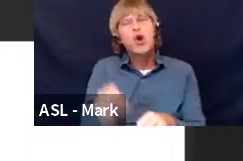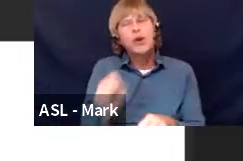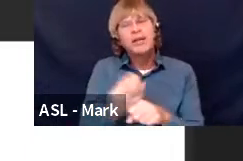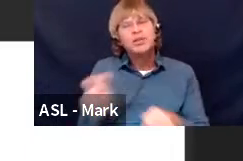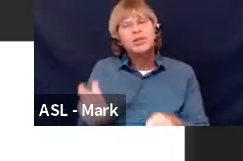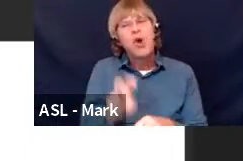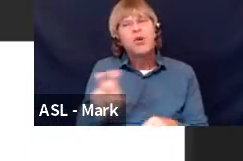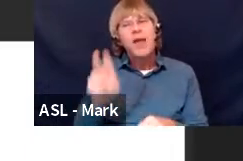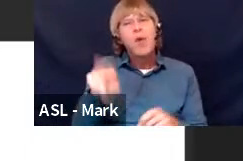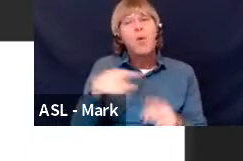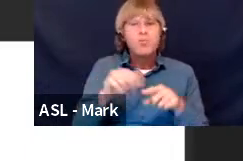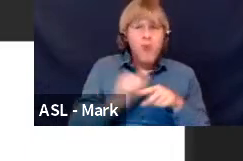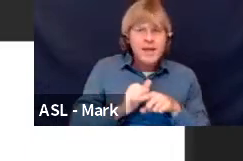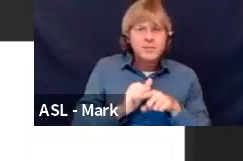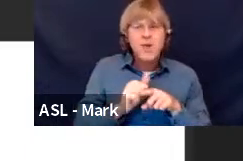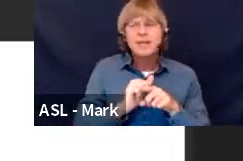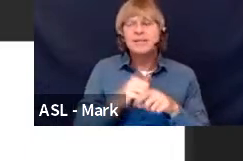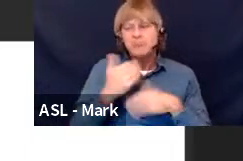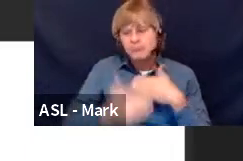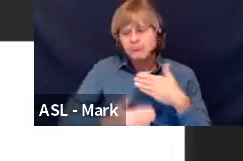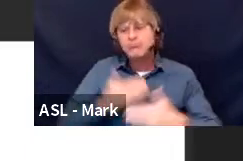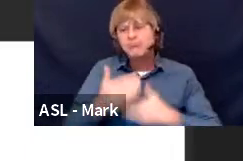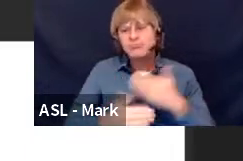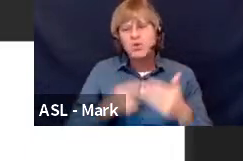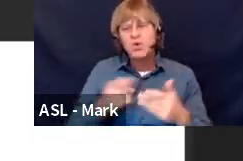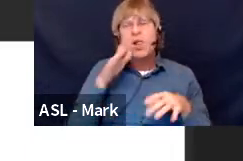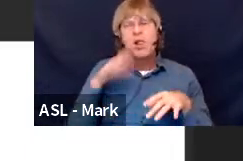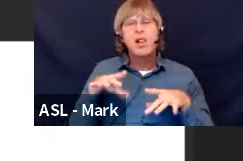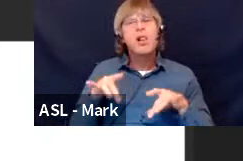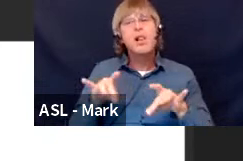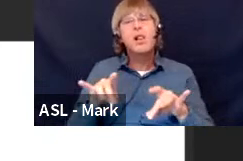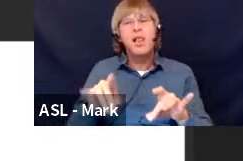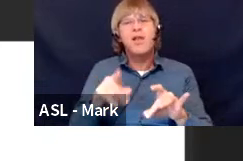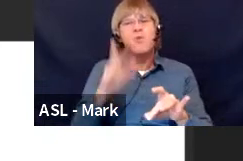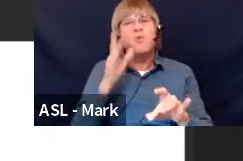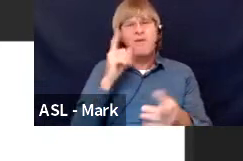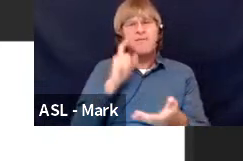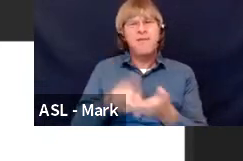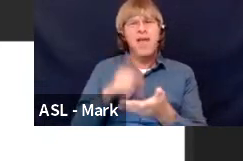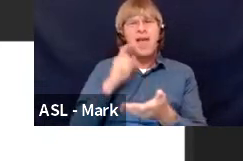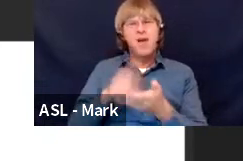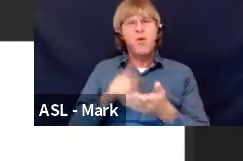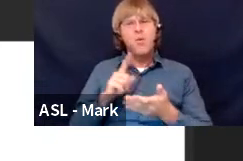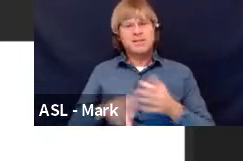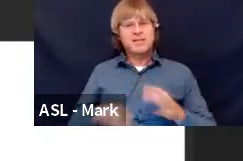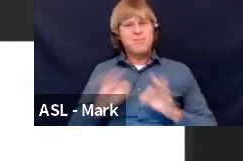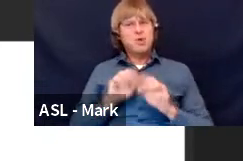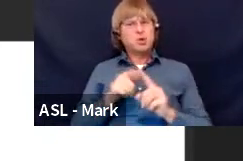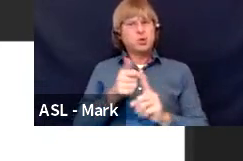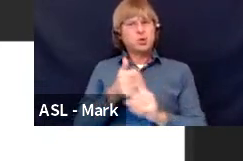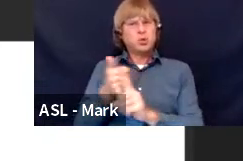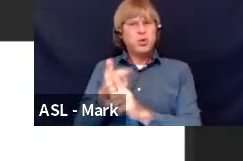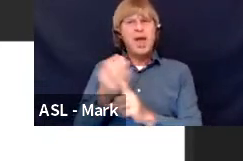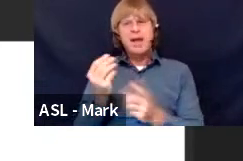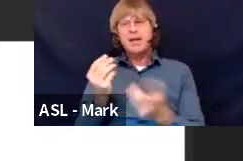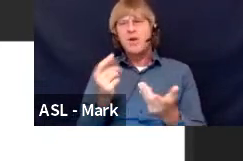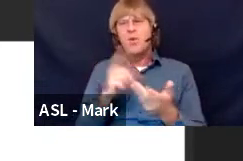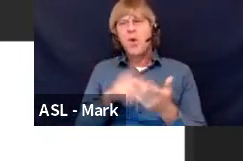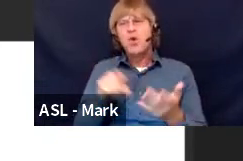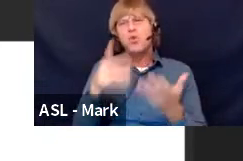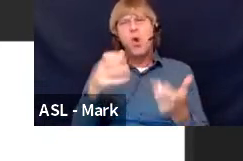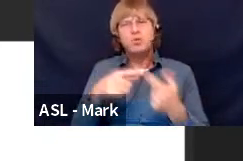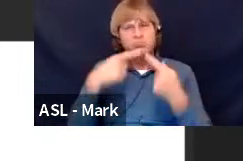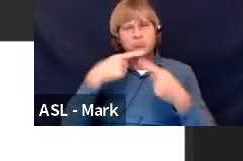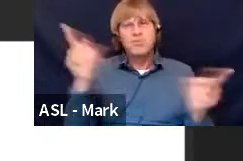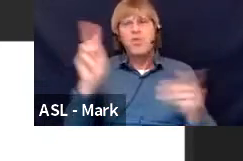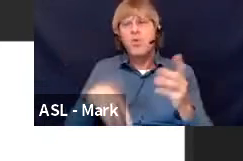when you practice and when you go along the journey, you're going to pick up things and you're going to find what is important to you and what you want to put out